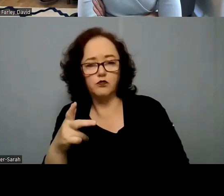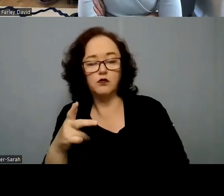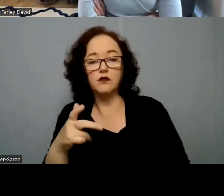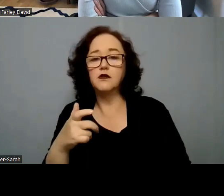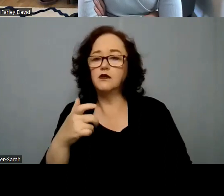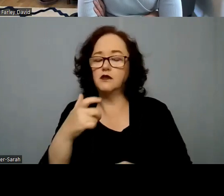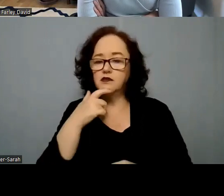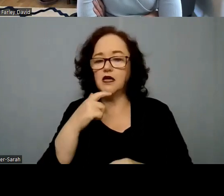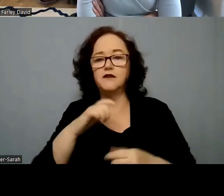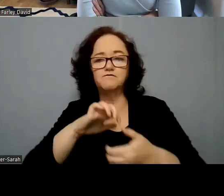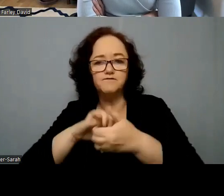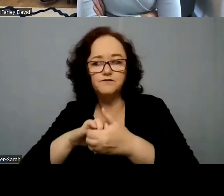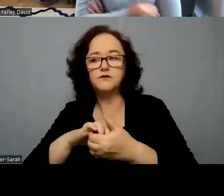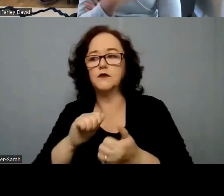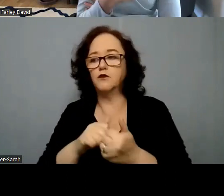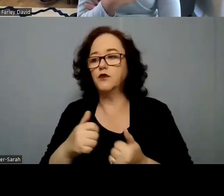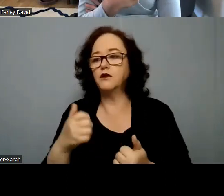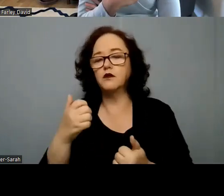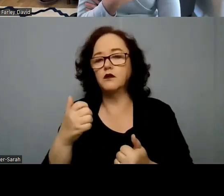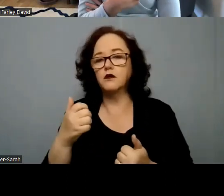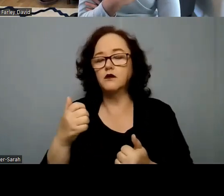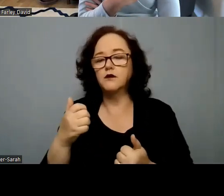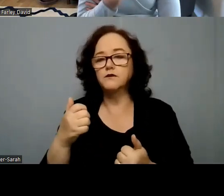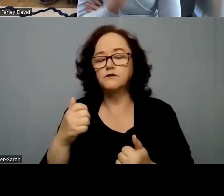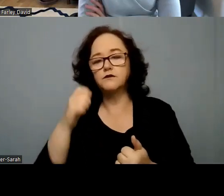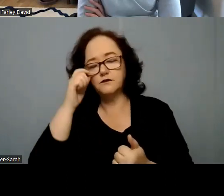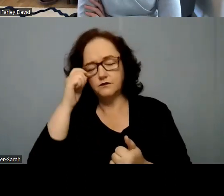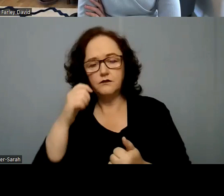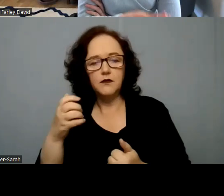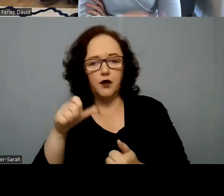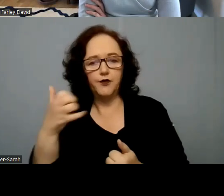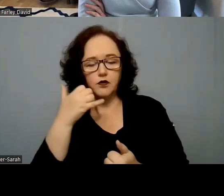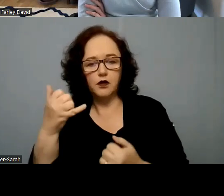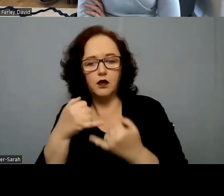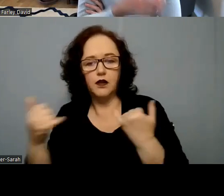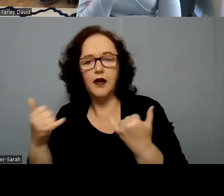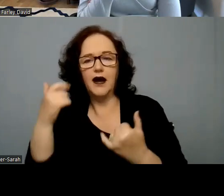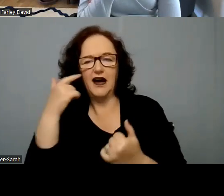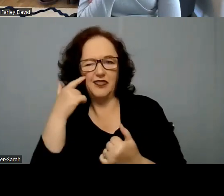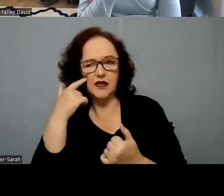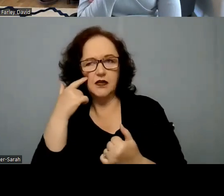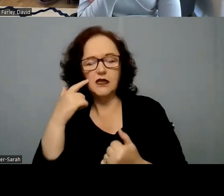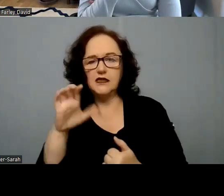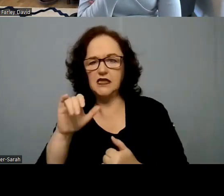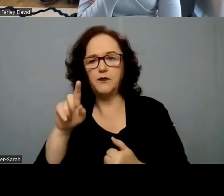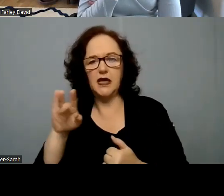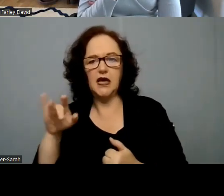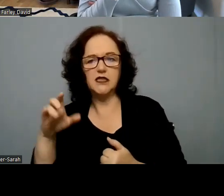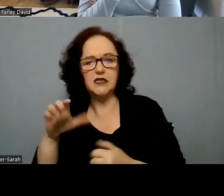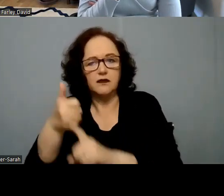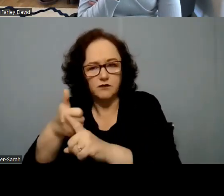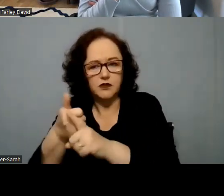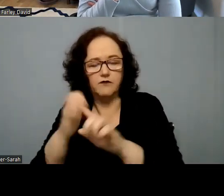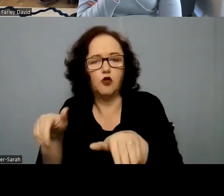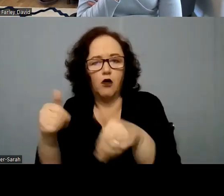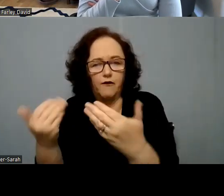take referrals, I think in most cases that's because the CCBHC itself is offering the call line. So it's not really a partnership